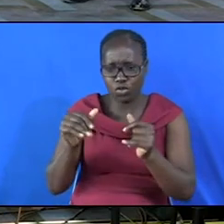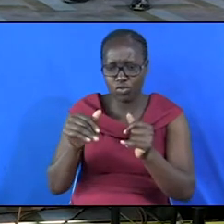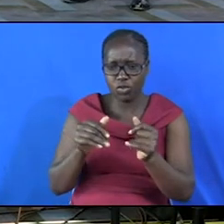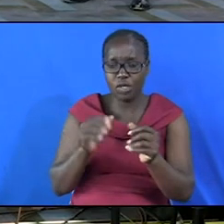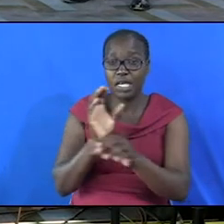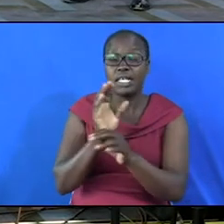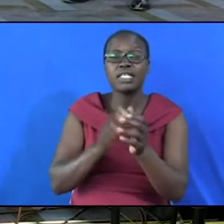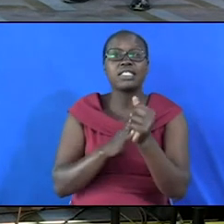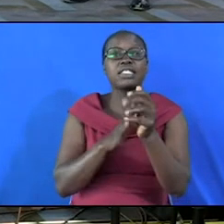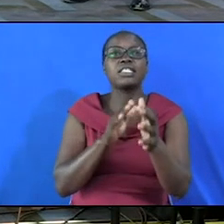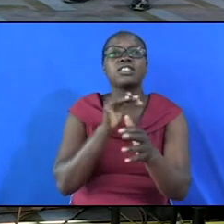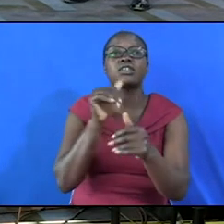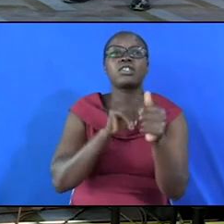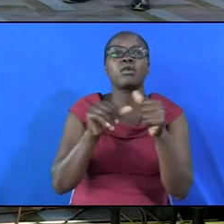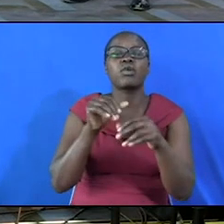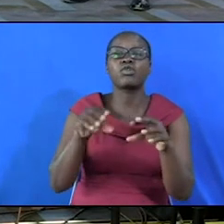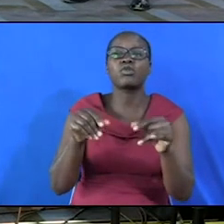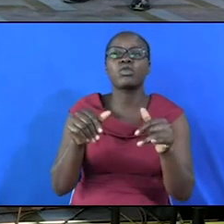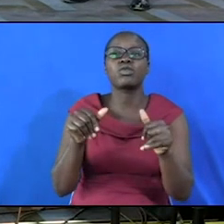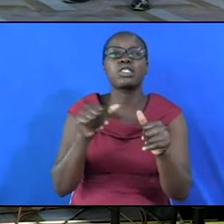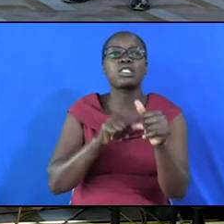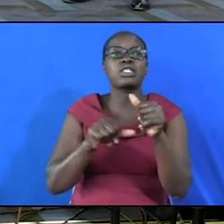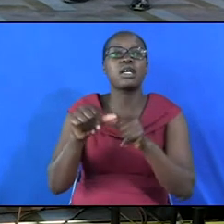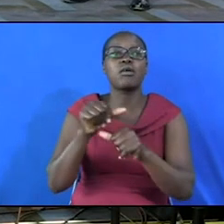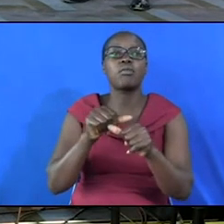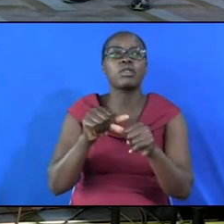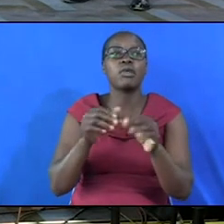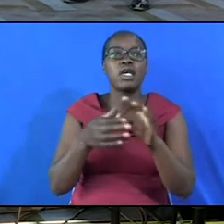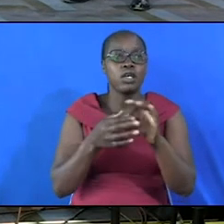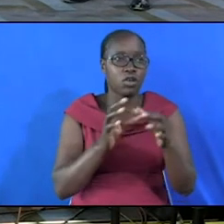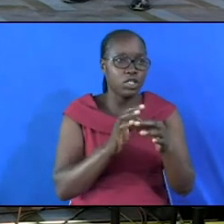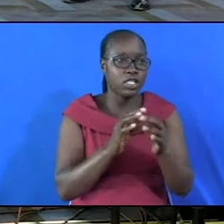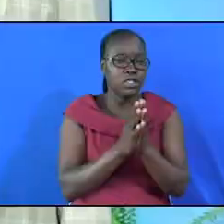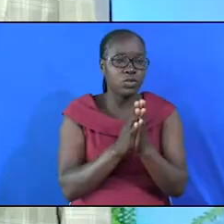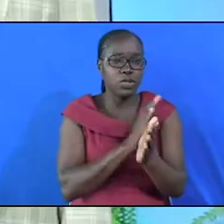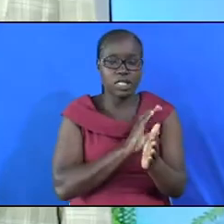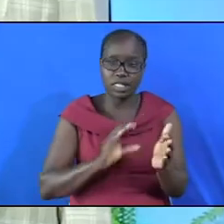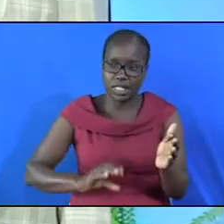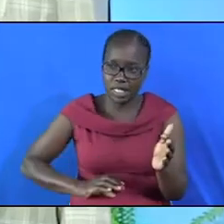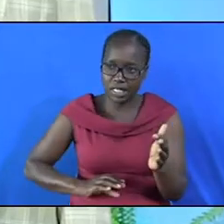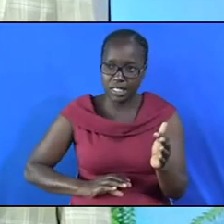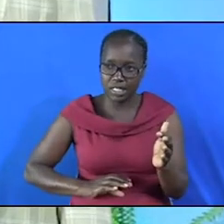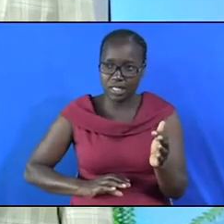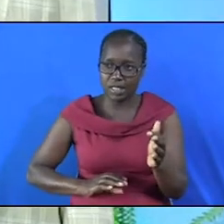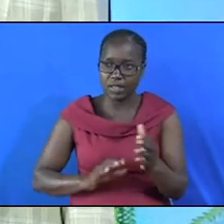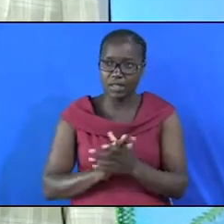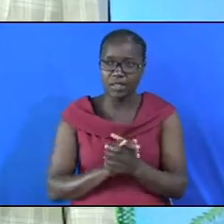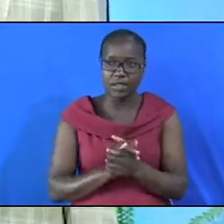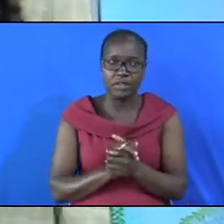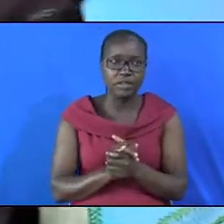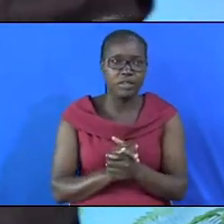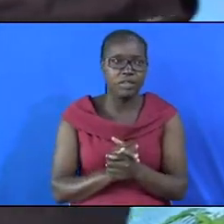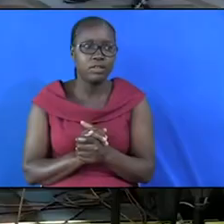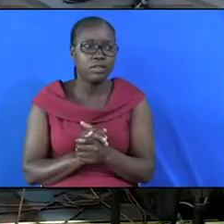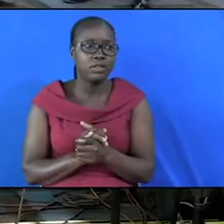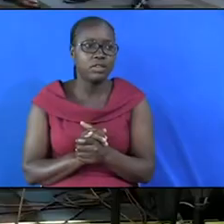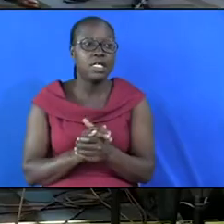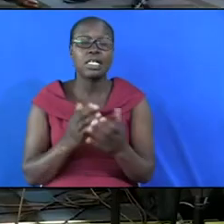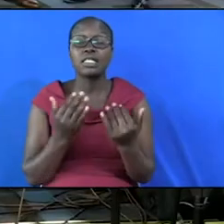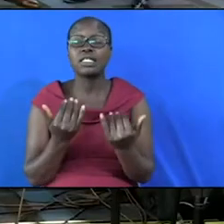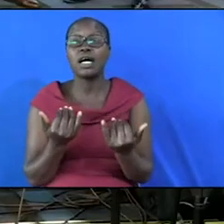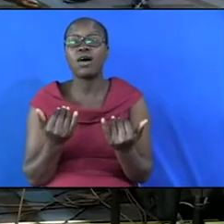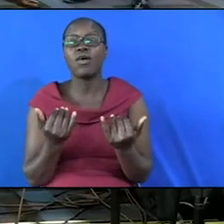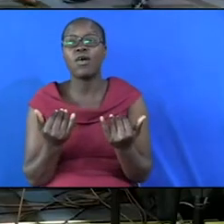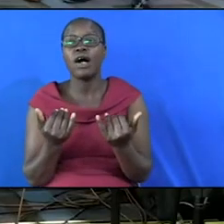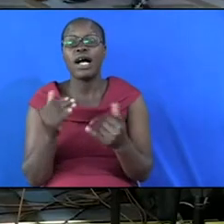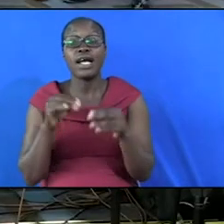leader. It is not about qualification. It is about being connected to Christ. You are not with me now. Now, look